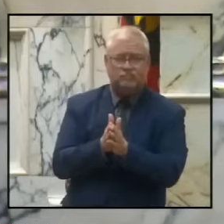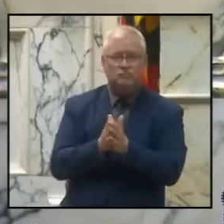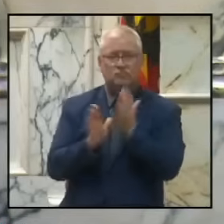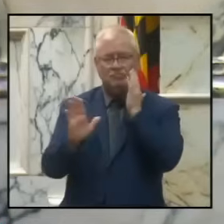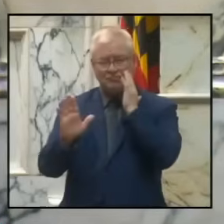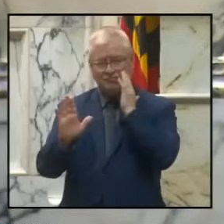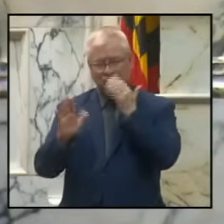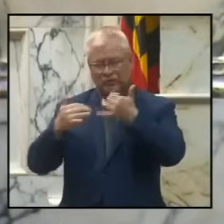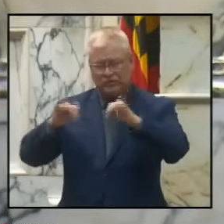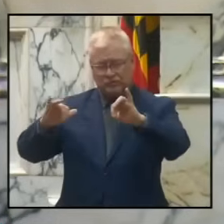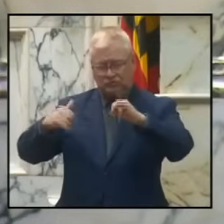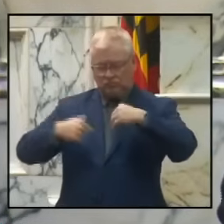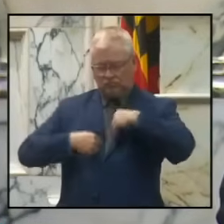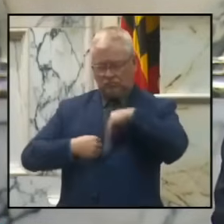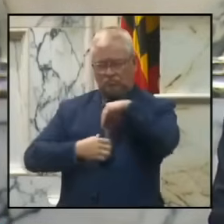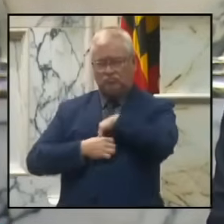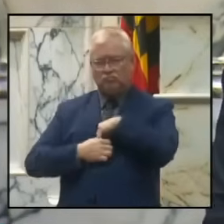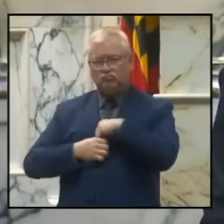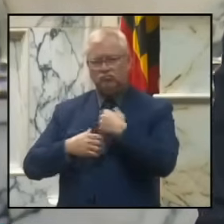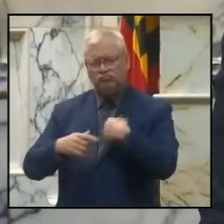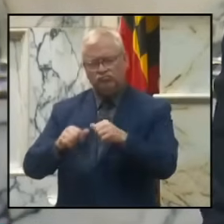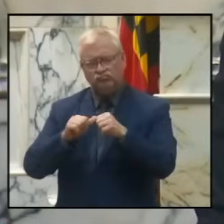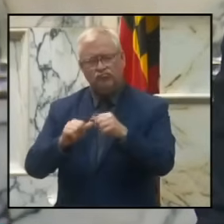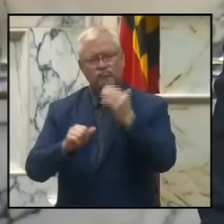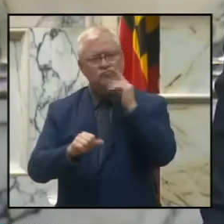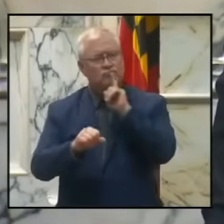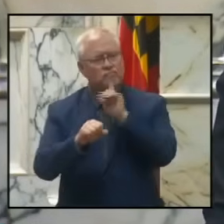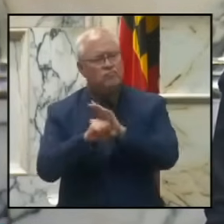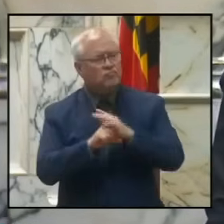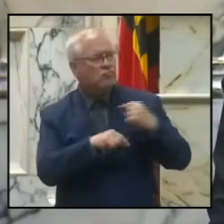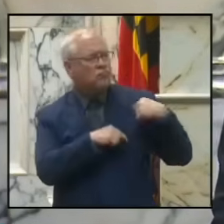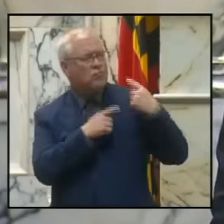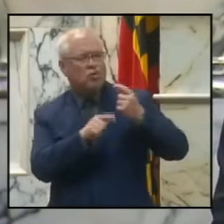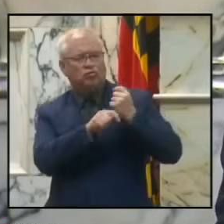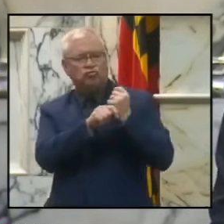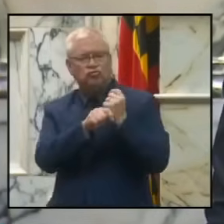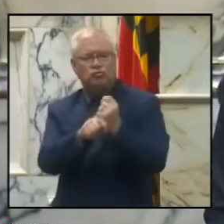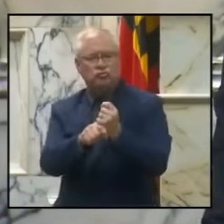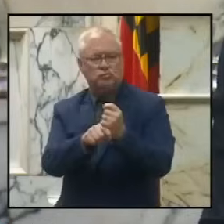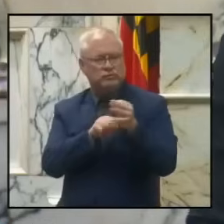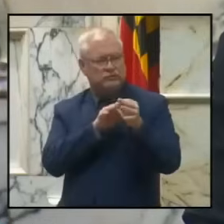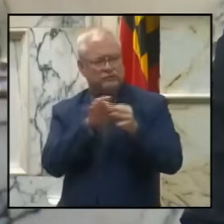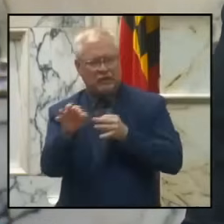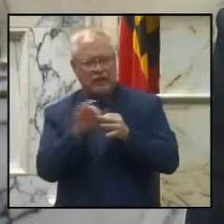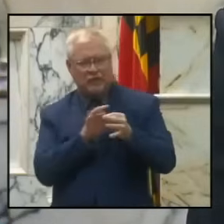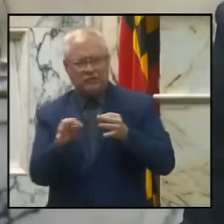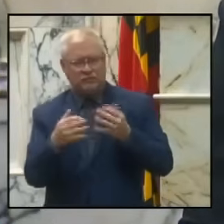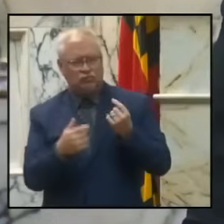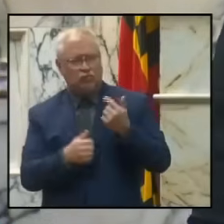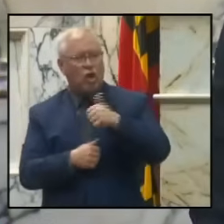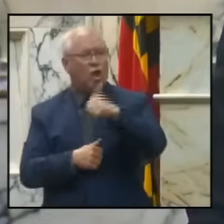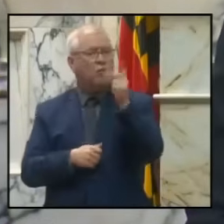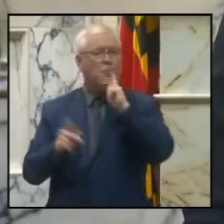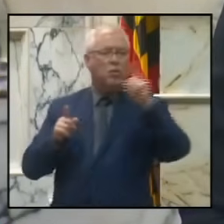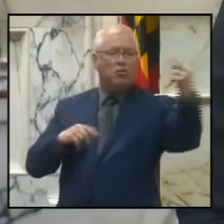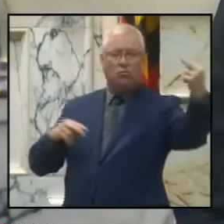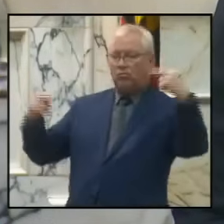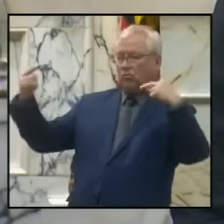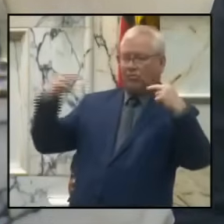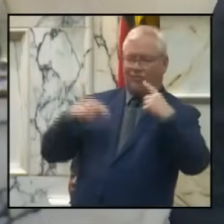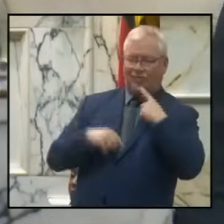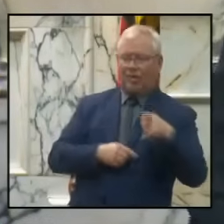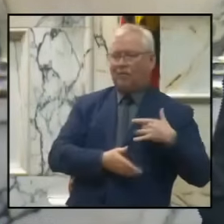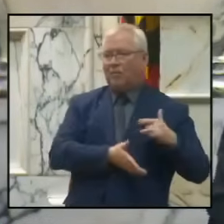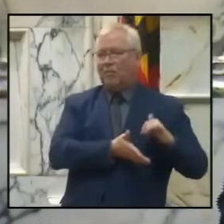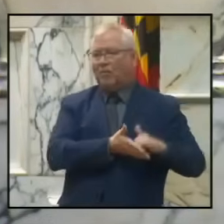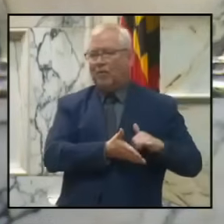tradition of what defying the odds looks like when other people say things are impossible. I